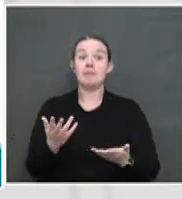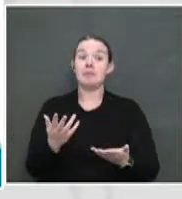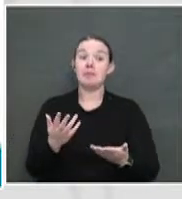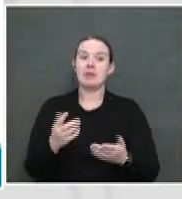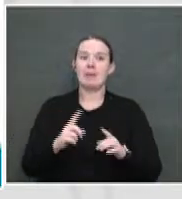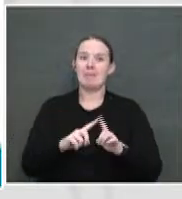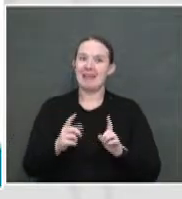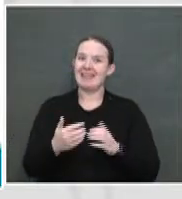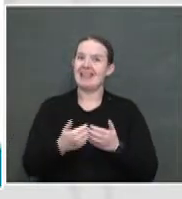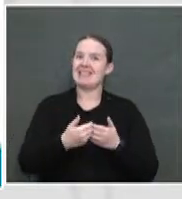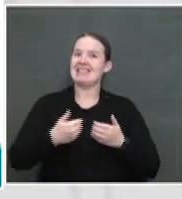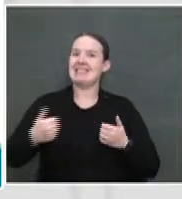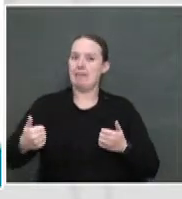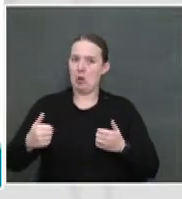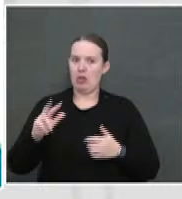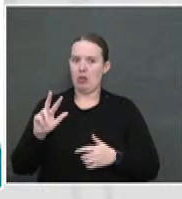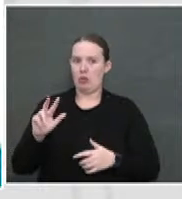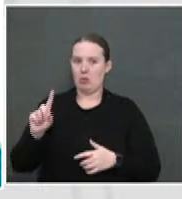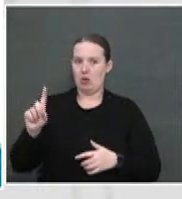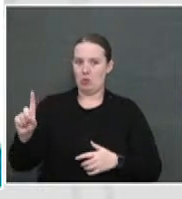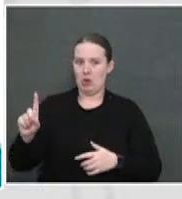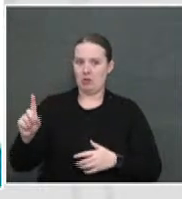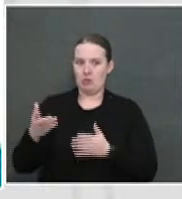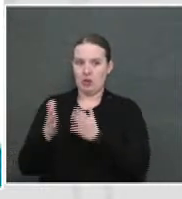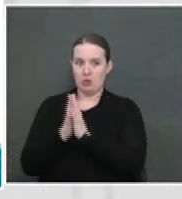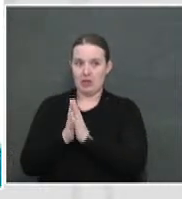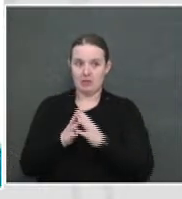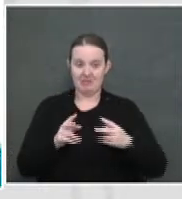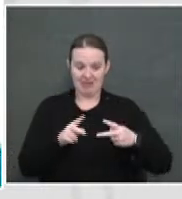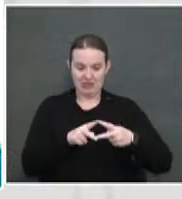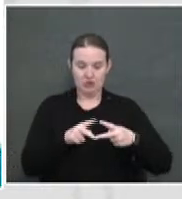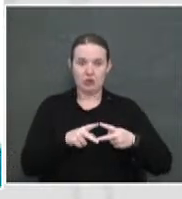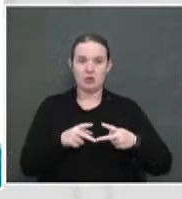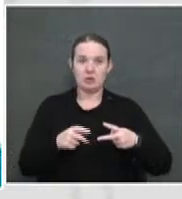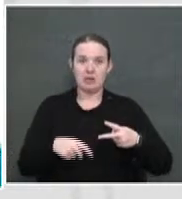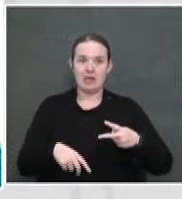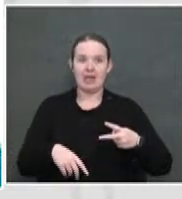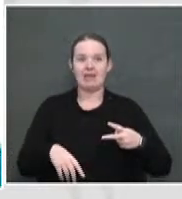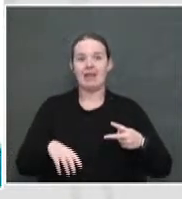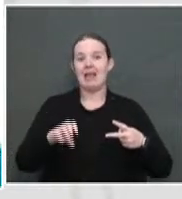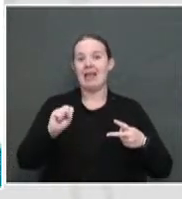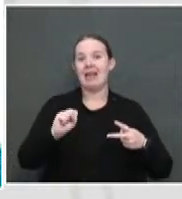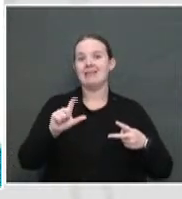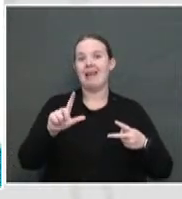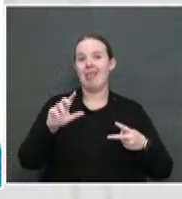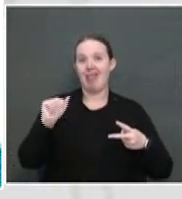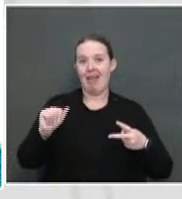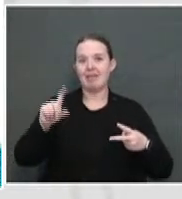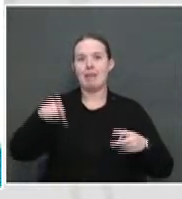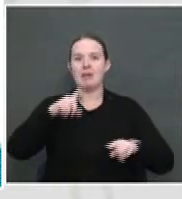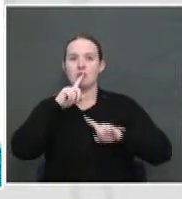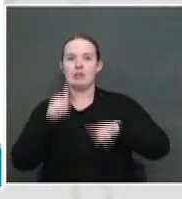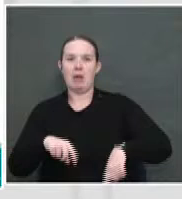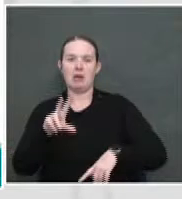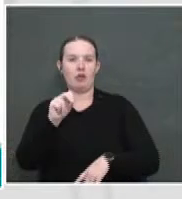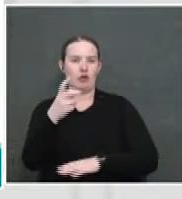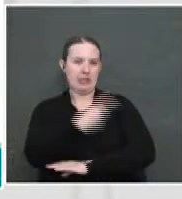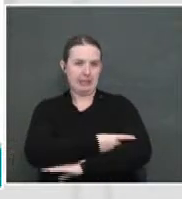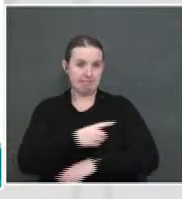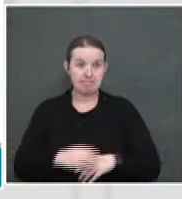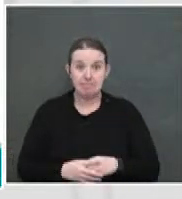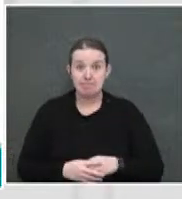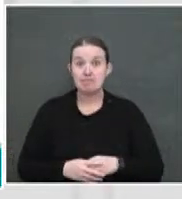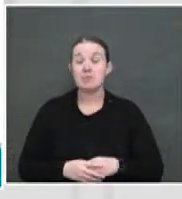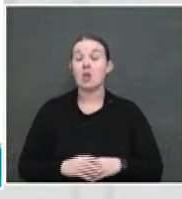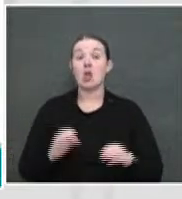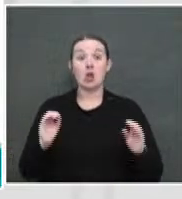a separate 311 request, and these two different 311 requests have an SLA of 30 days each. If no